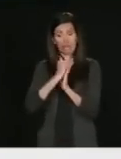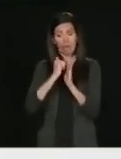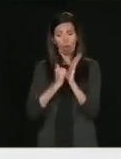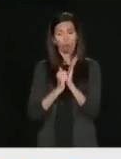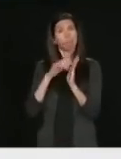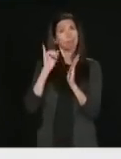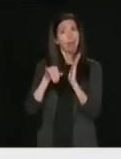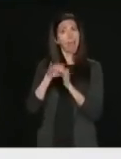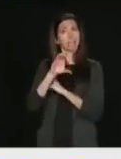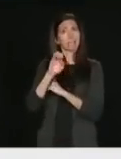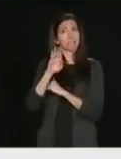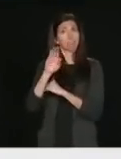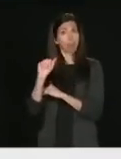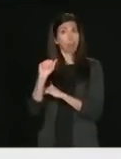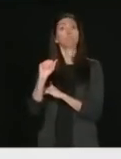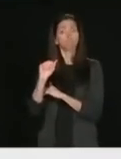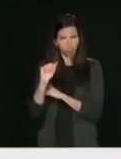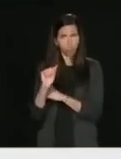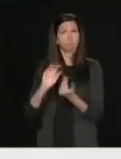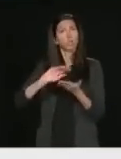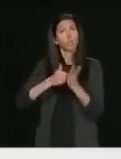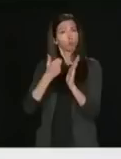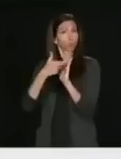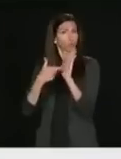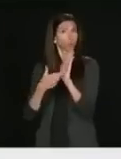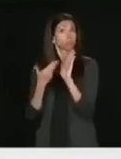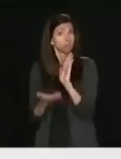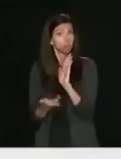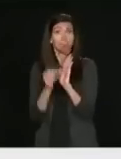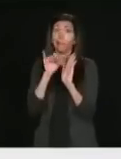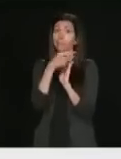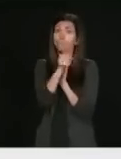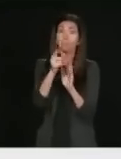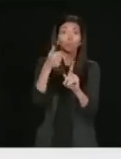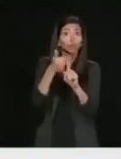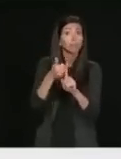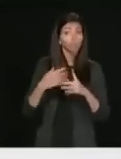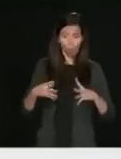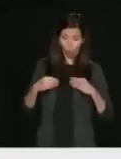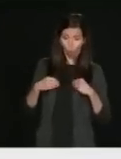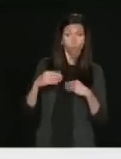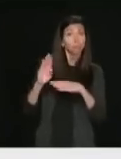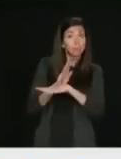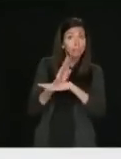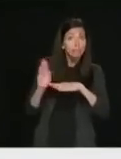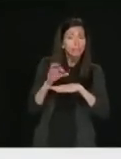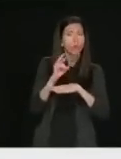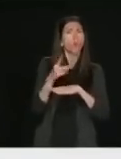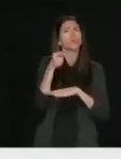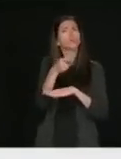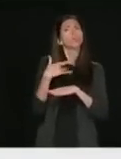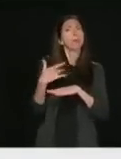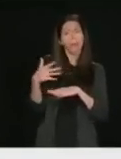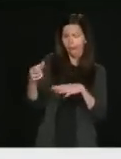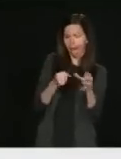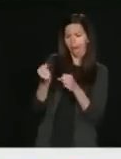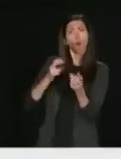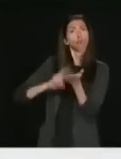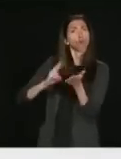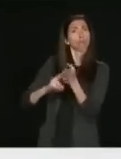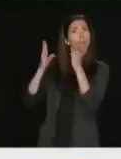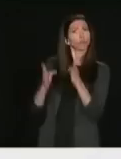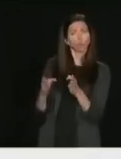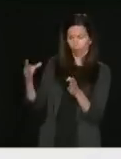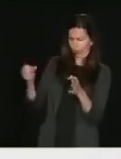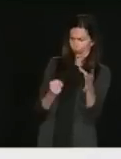If you are the sole owner-operator of a business, if your business relies on contractors, or if you have a